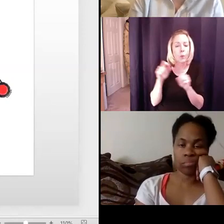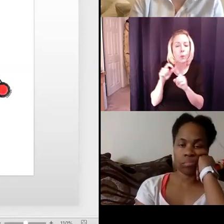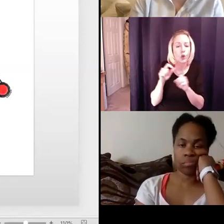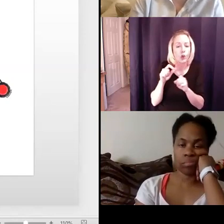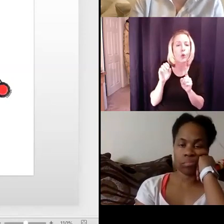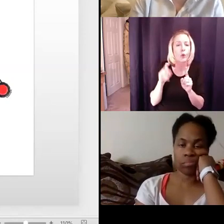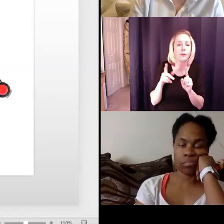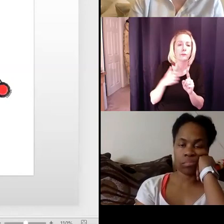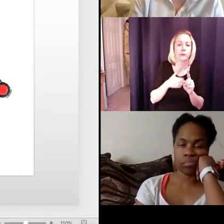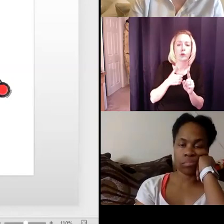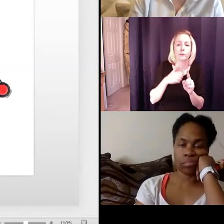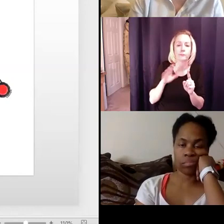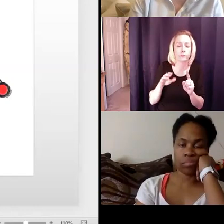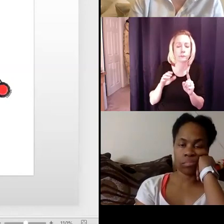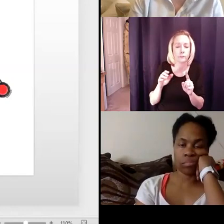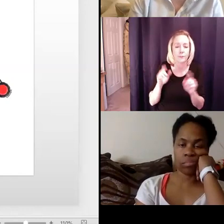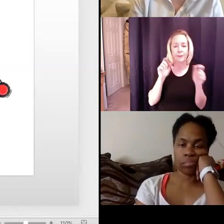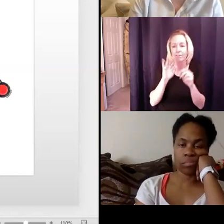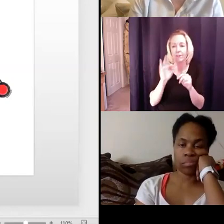Us. I couldn't make that happen.